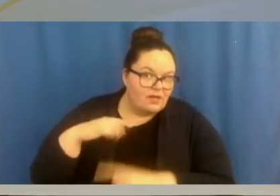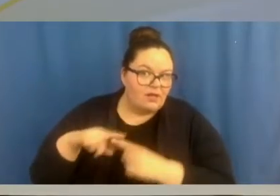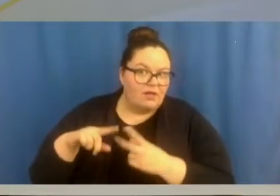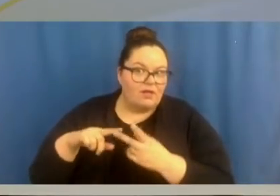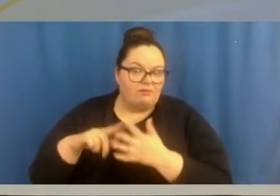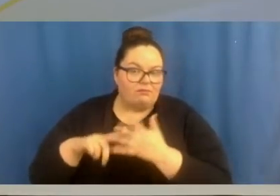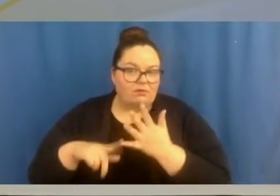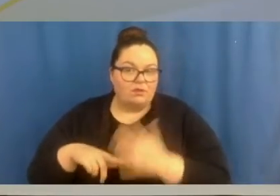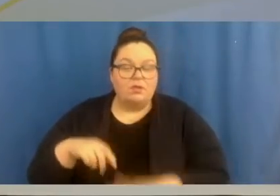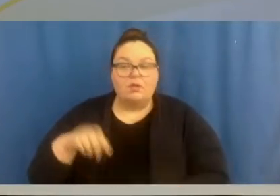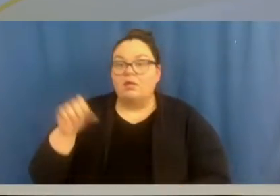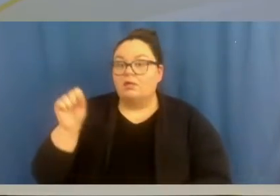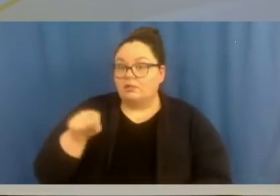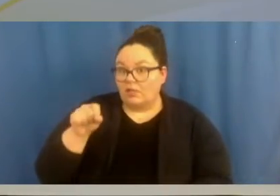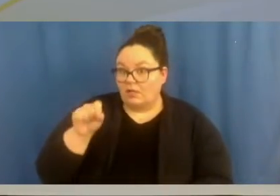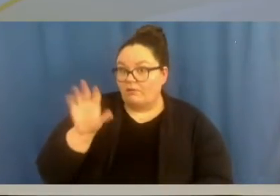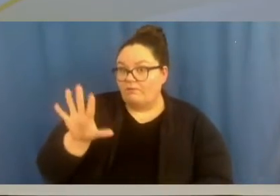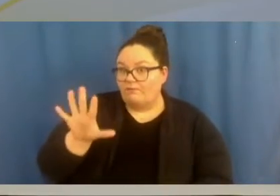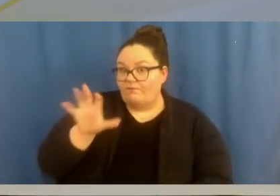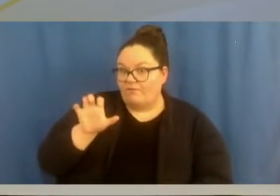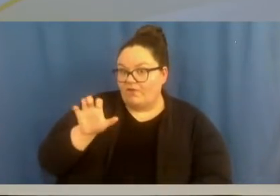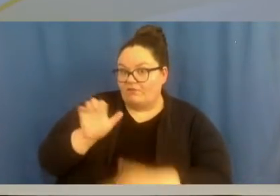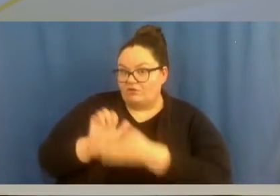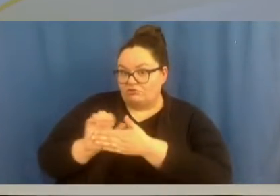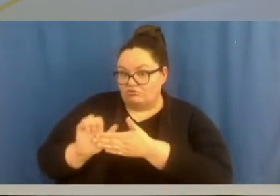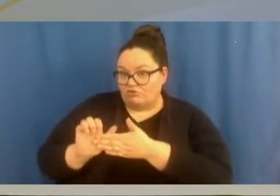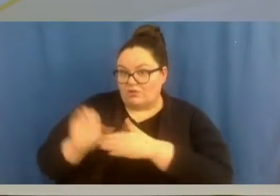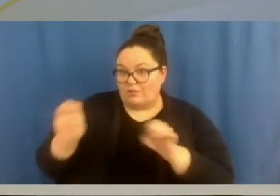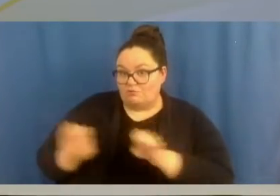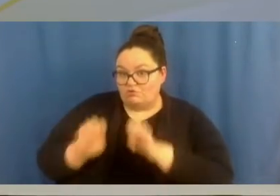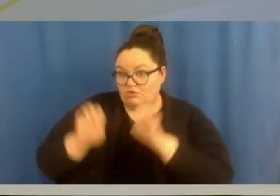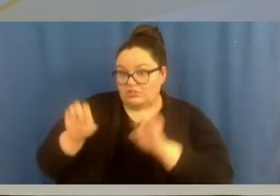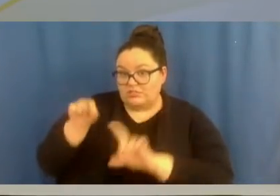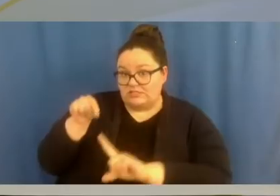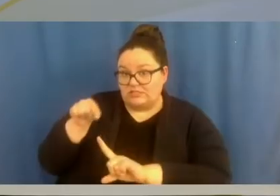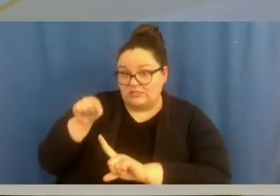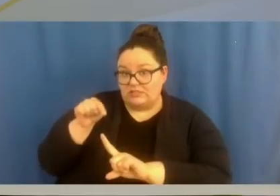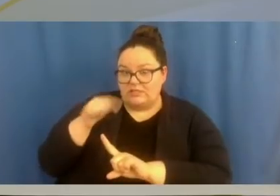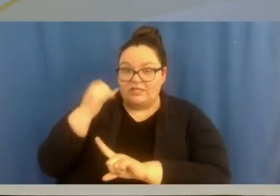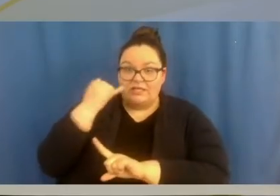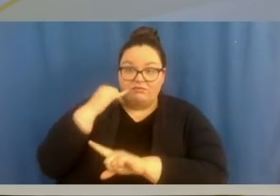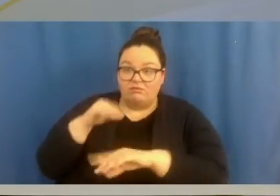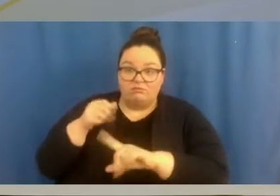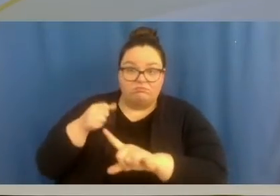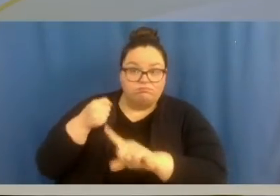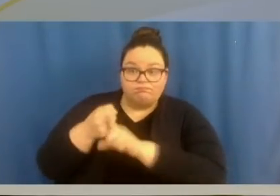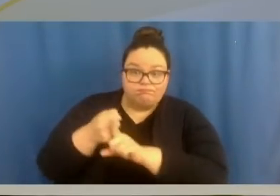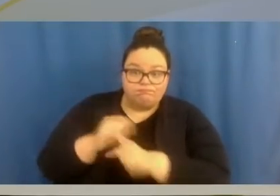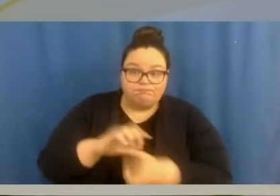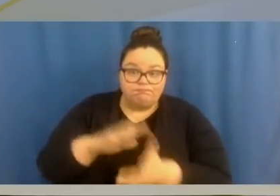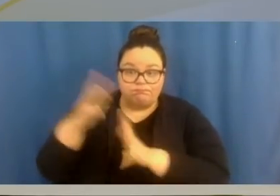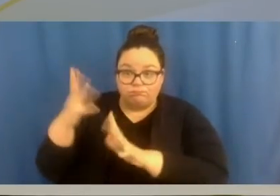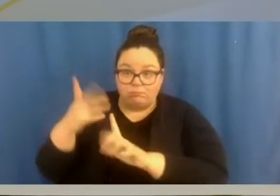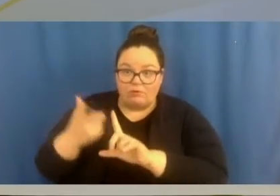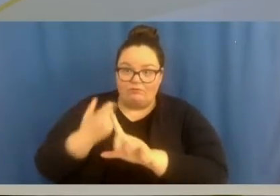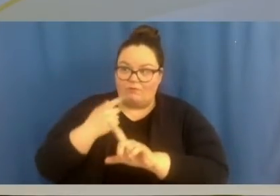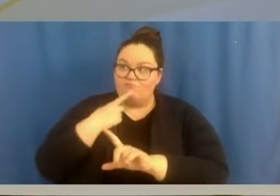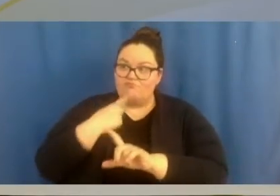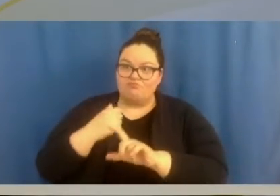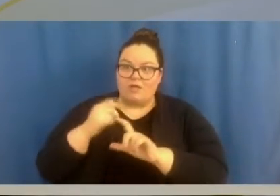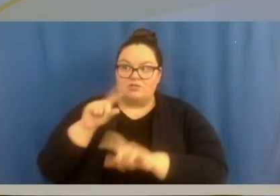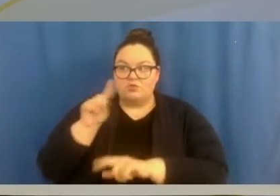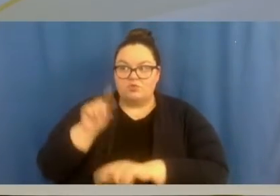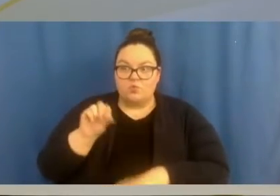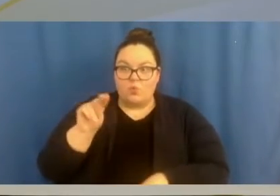That's right. So that $500 will cover anybody that has been affected during this red zone that